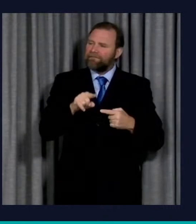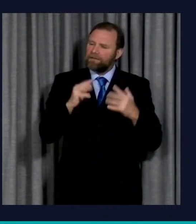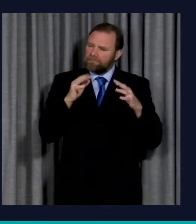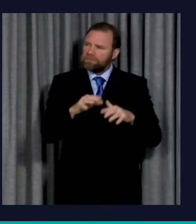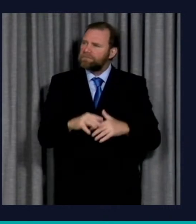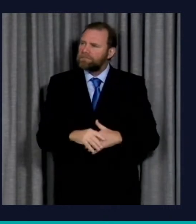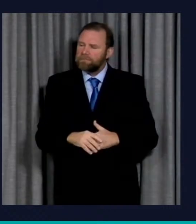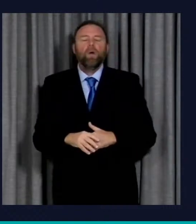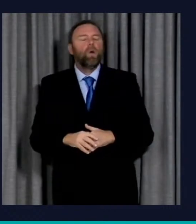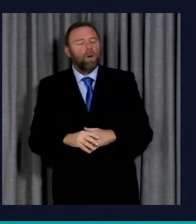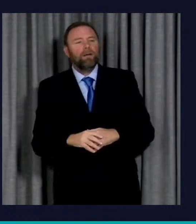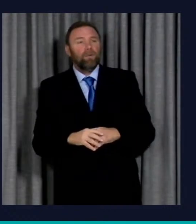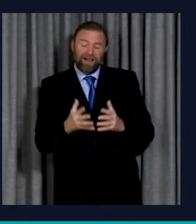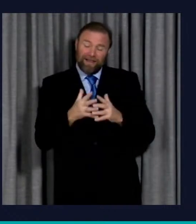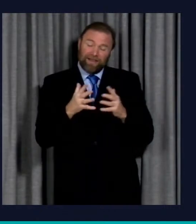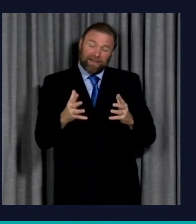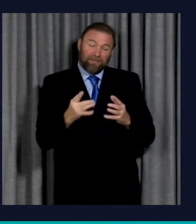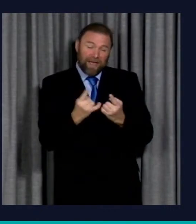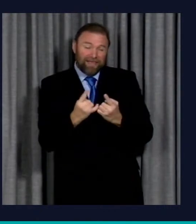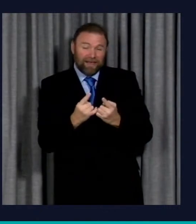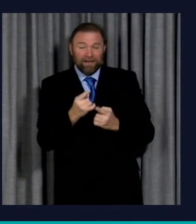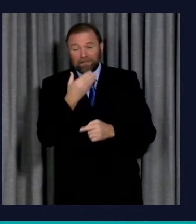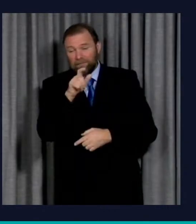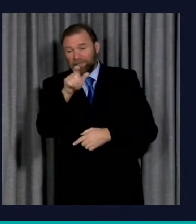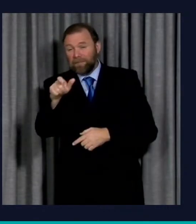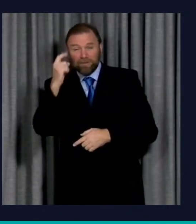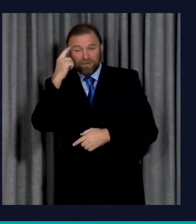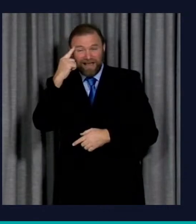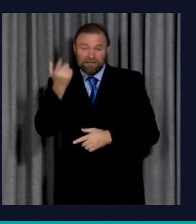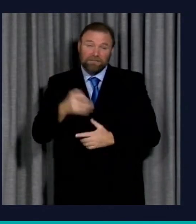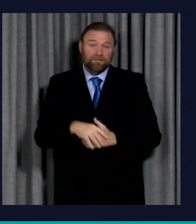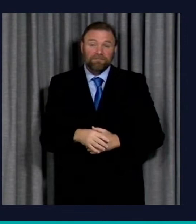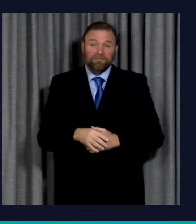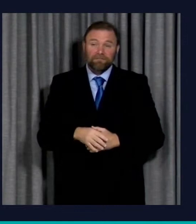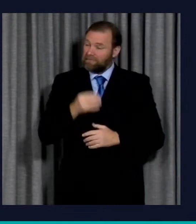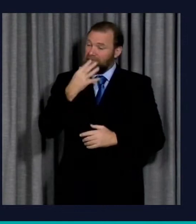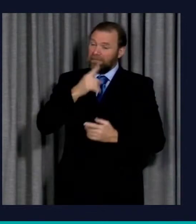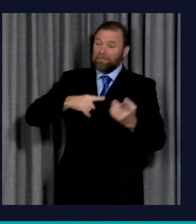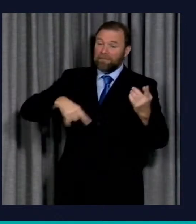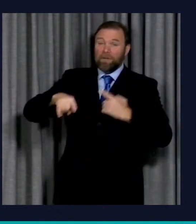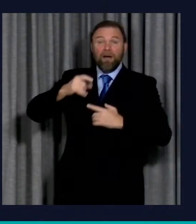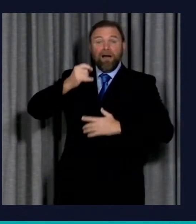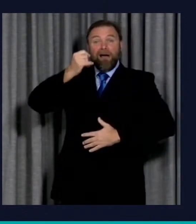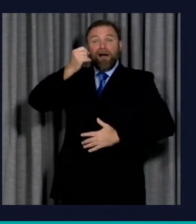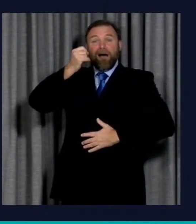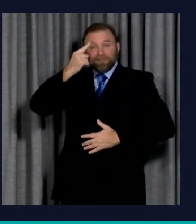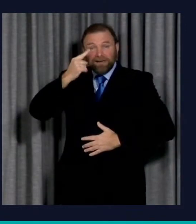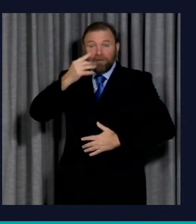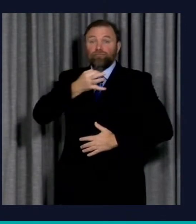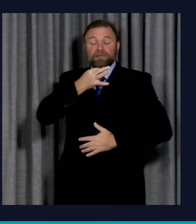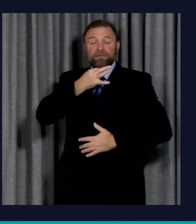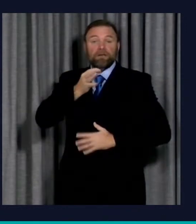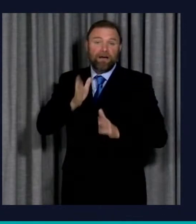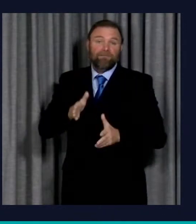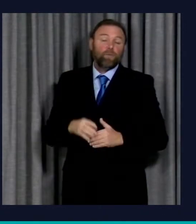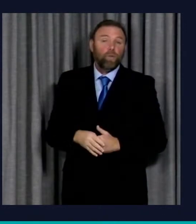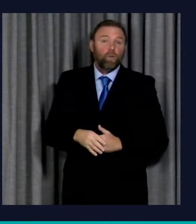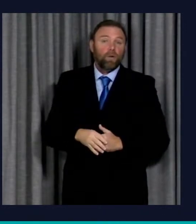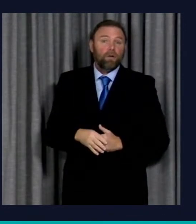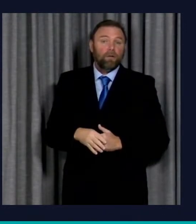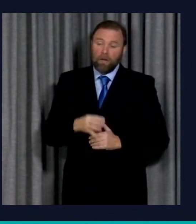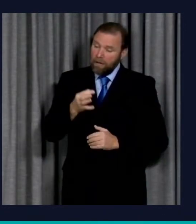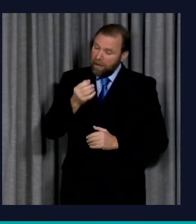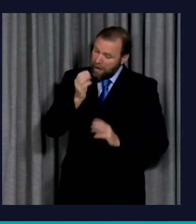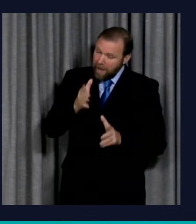thing that prevents it is people's own good sense and people's own understanding of the risks that they will be